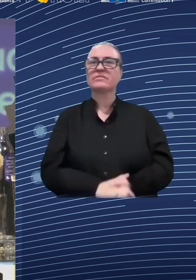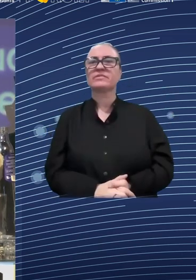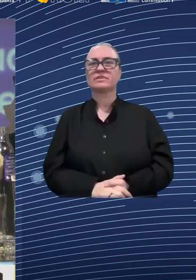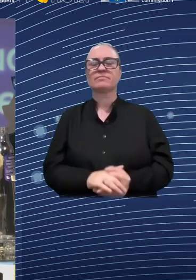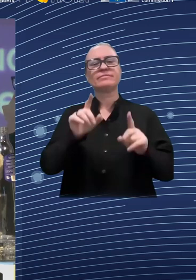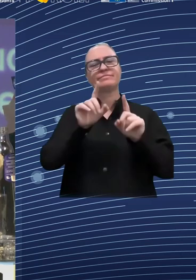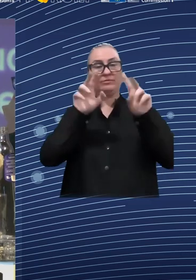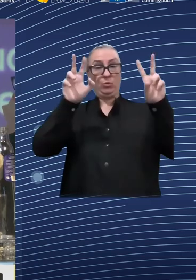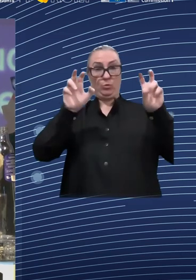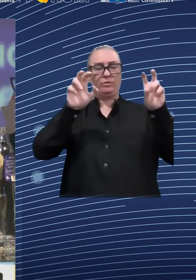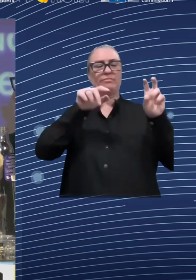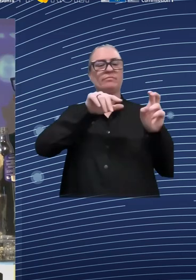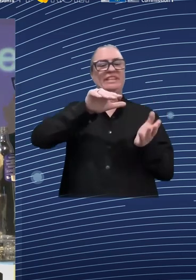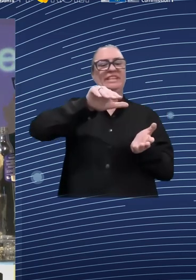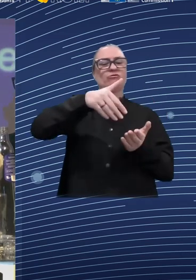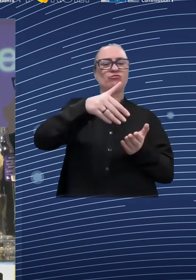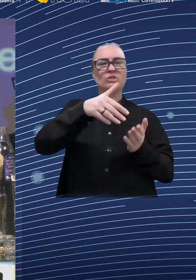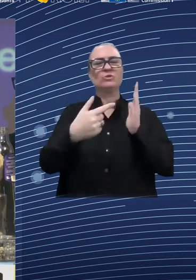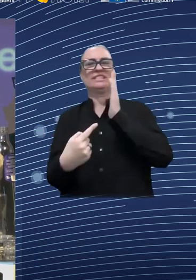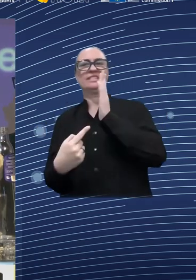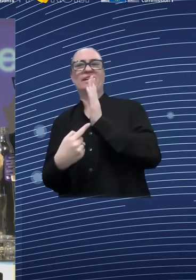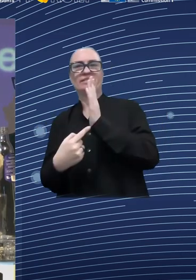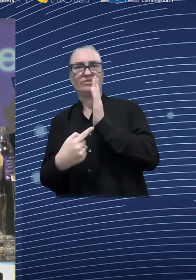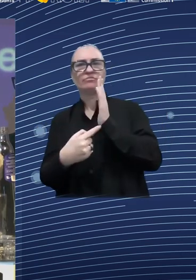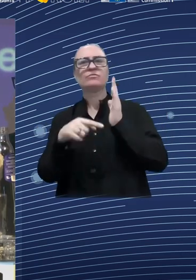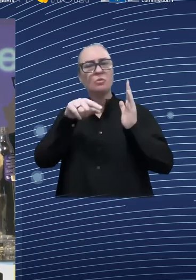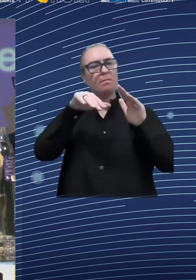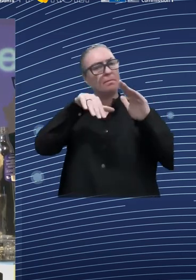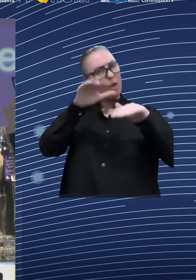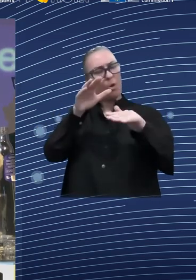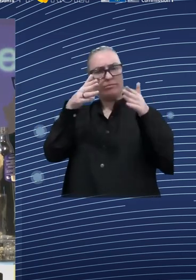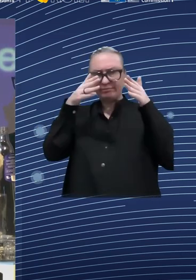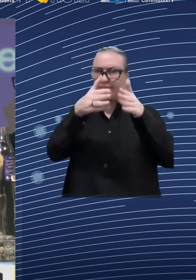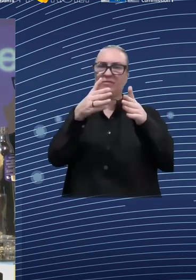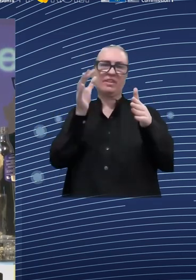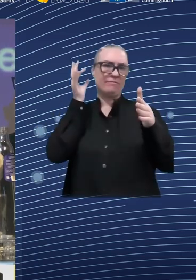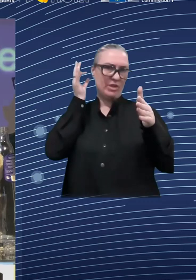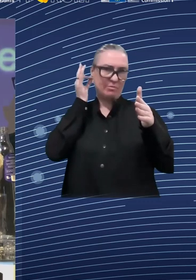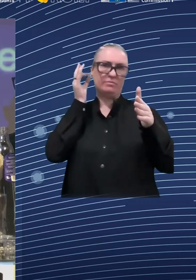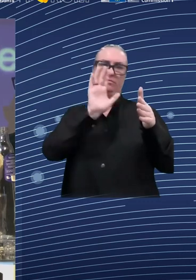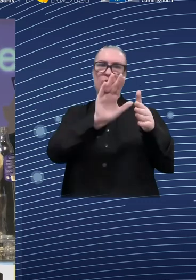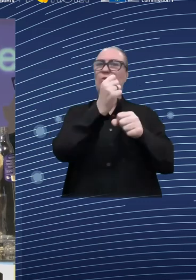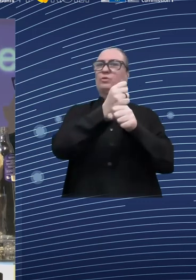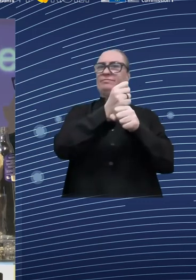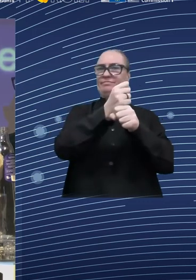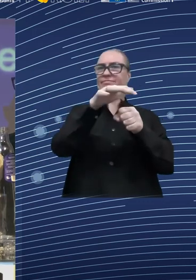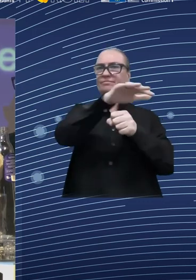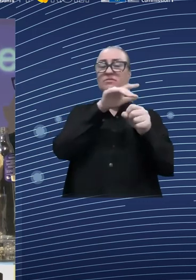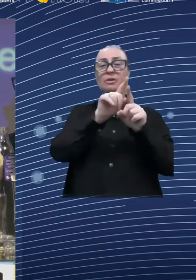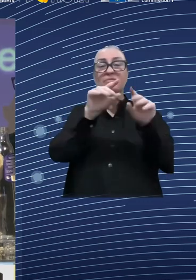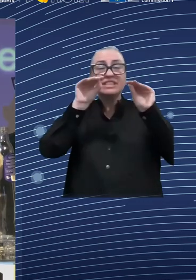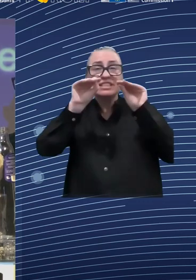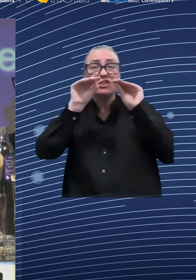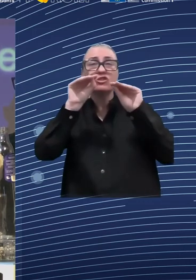like, yes, Technology for Teachers or Easy About Technologies for Medical Workers. And those were very successful